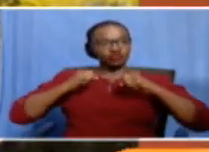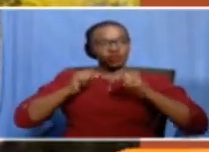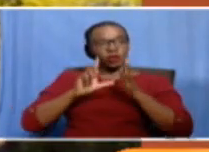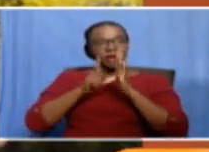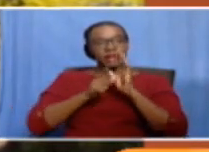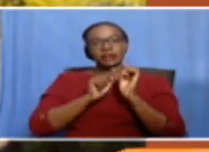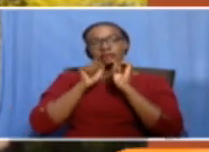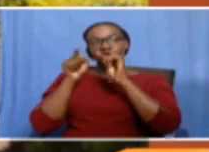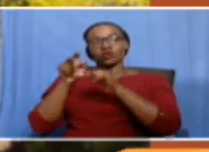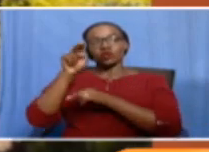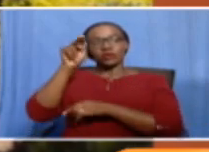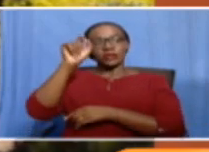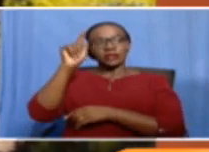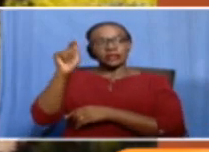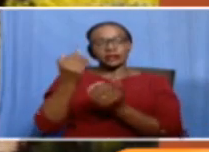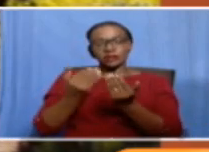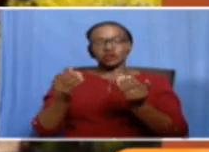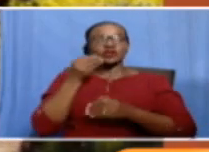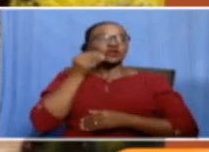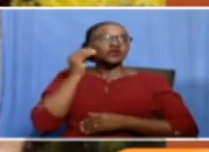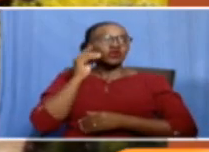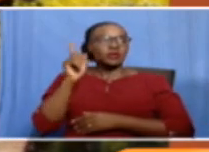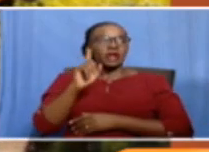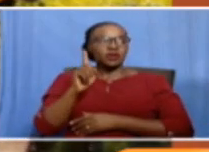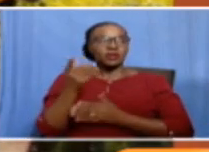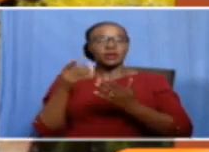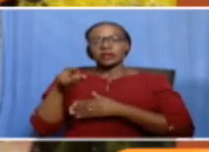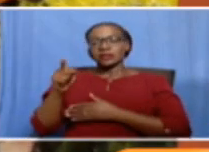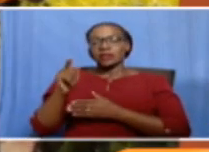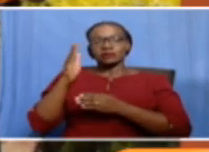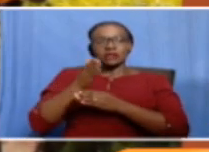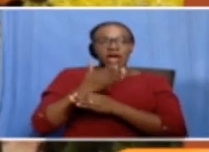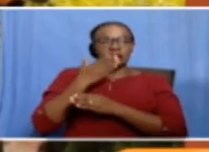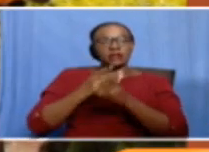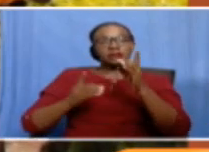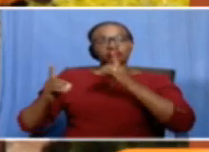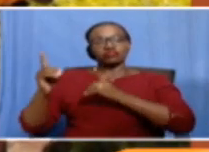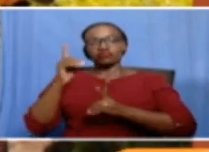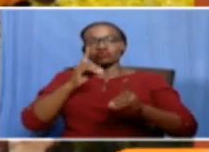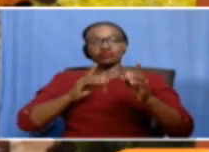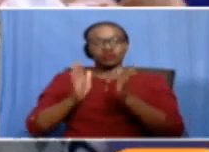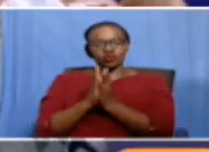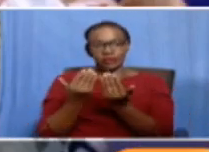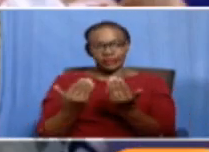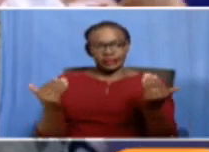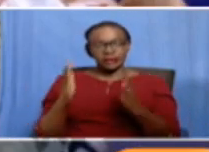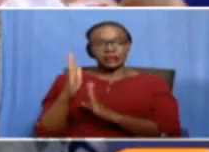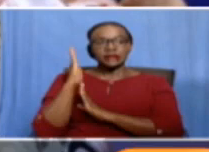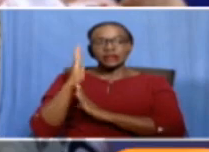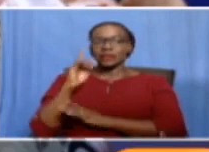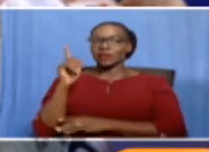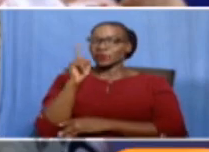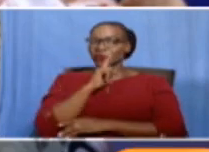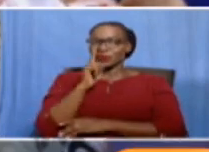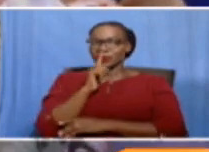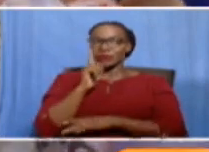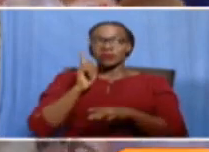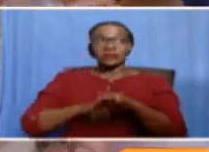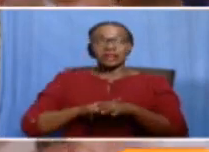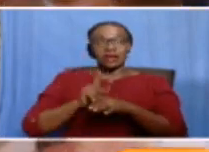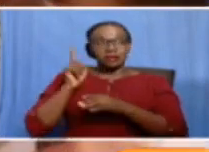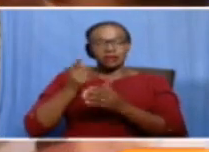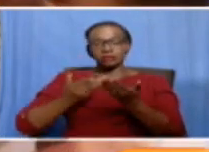visited the Nest Children's Home in Gigiri, Nairobi, where she sang and danced with the young ones. Security was beefed up at the premises as Mrs.